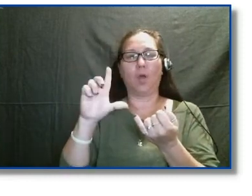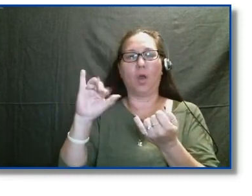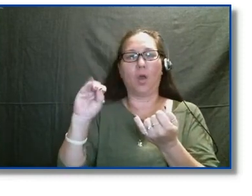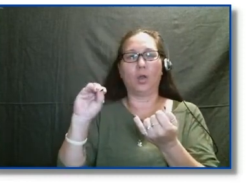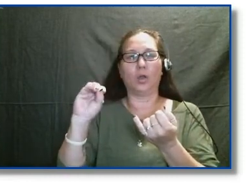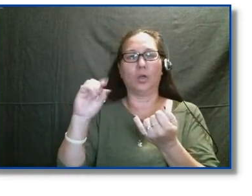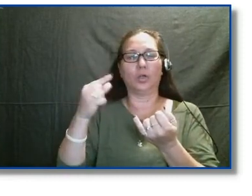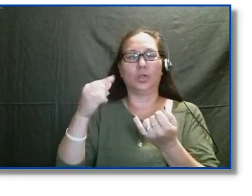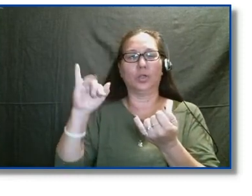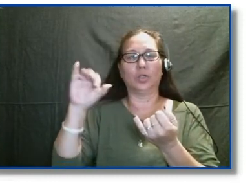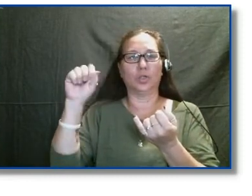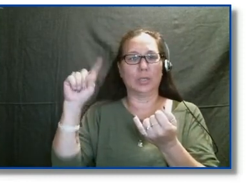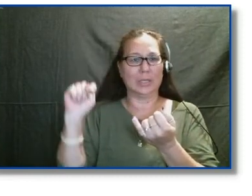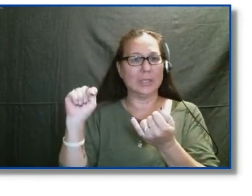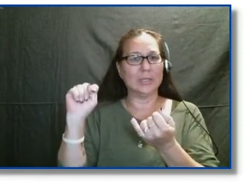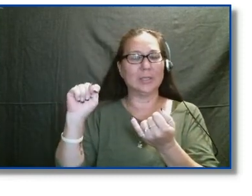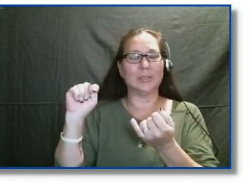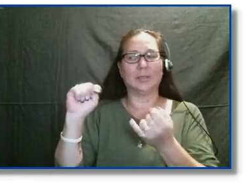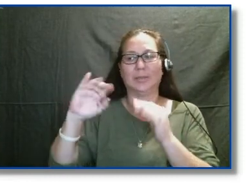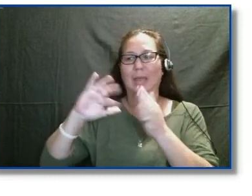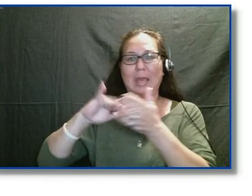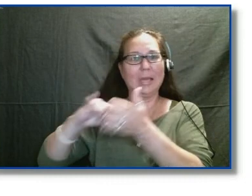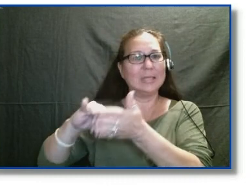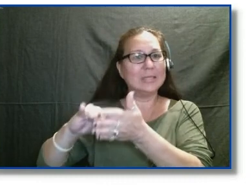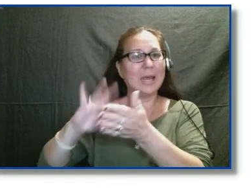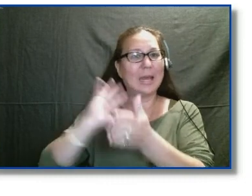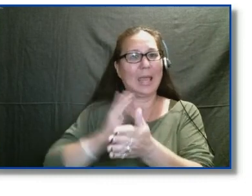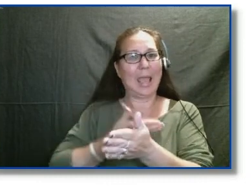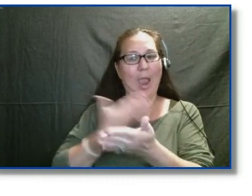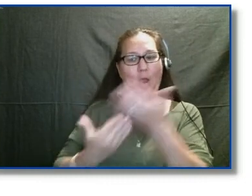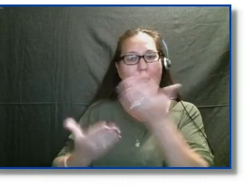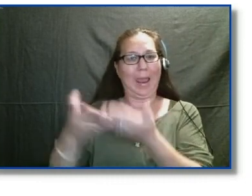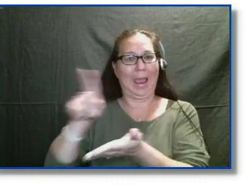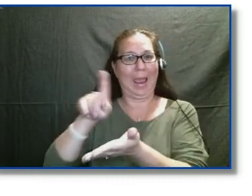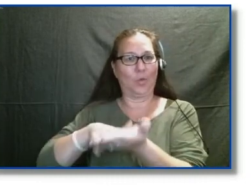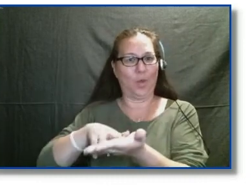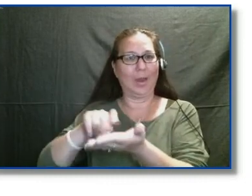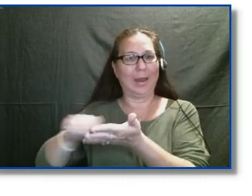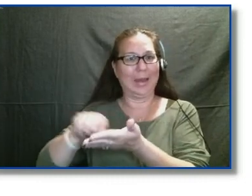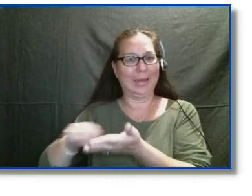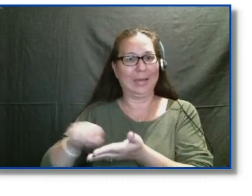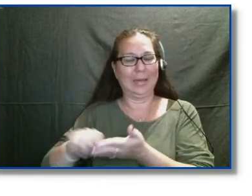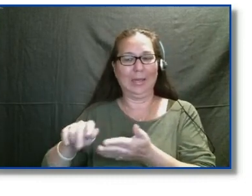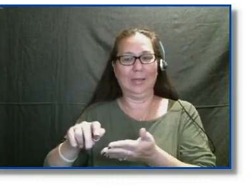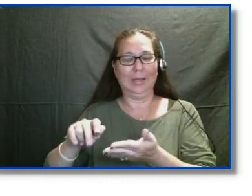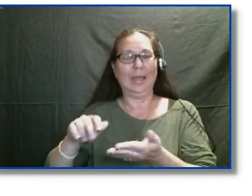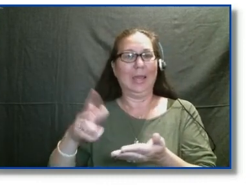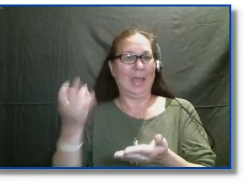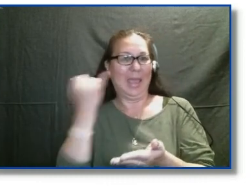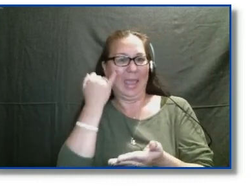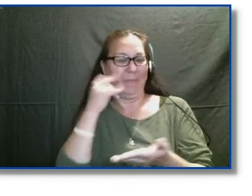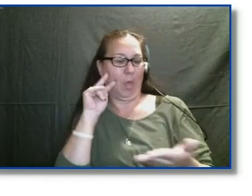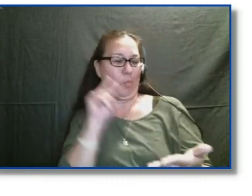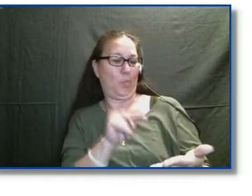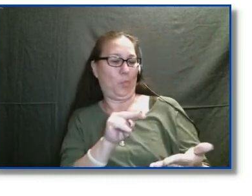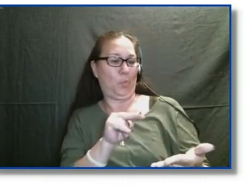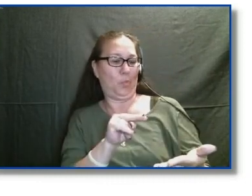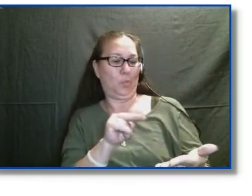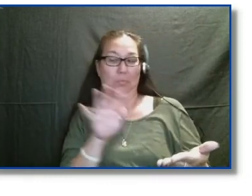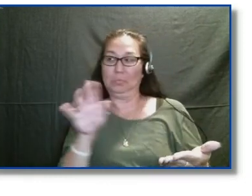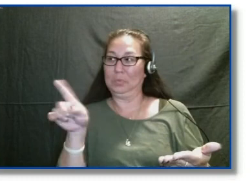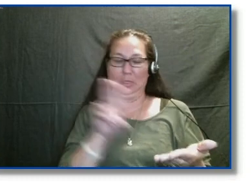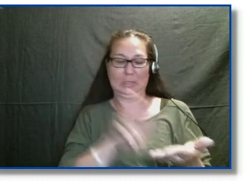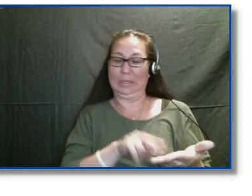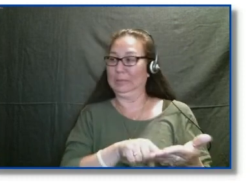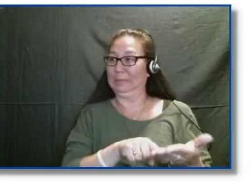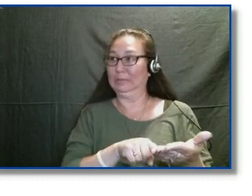that graphologists study our handwriting and can say something about a person looking at their signature. The signature is the